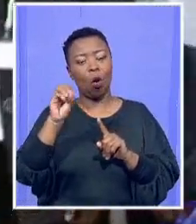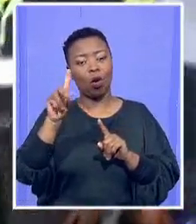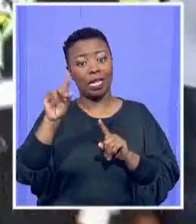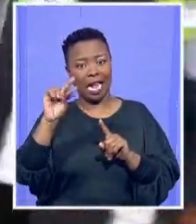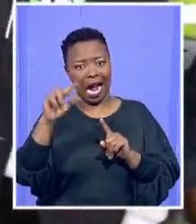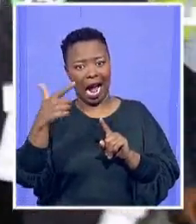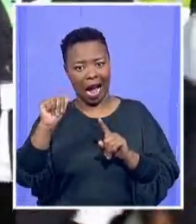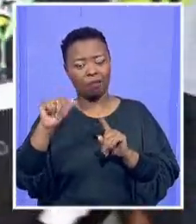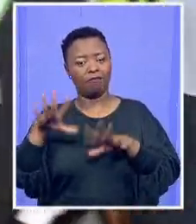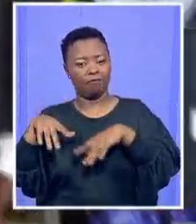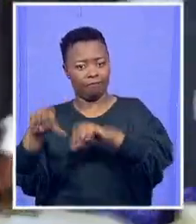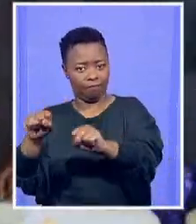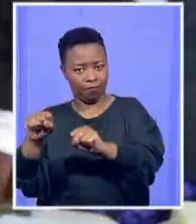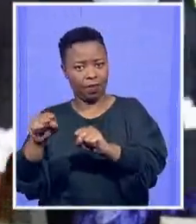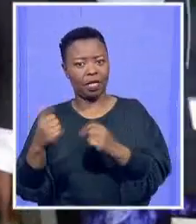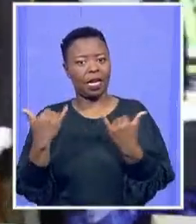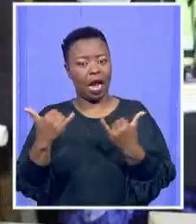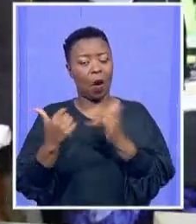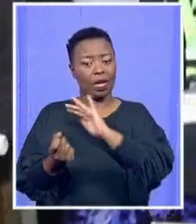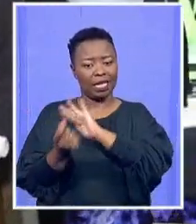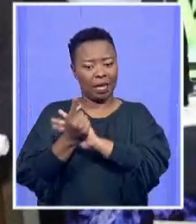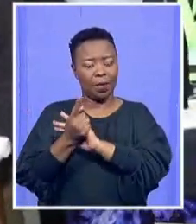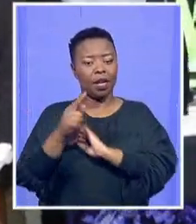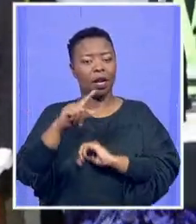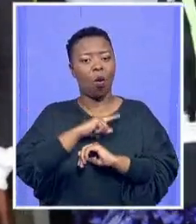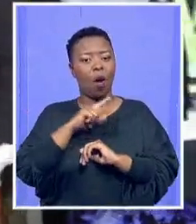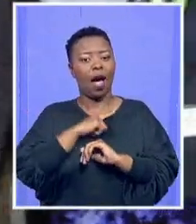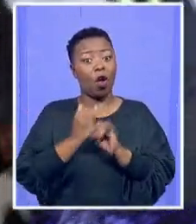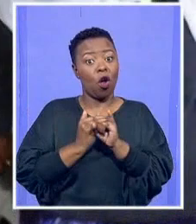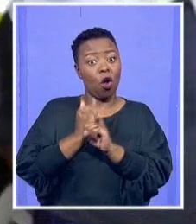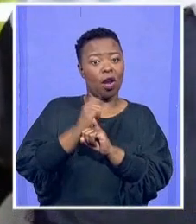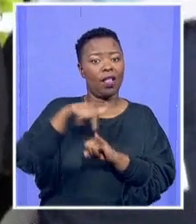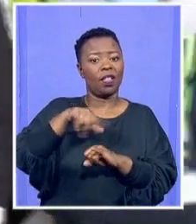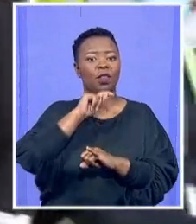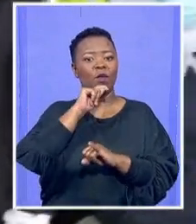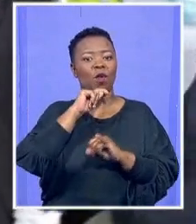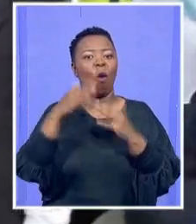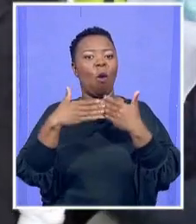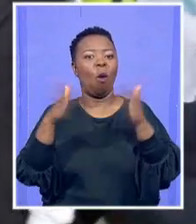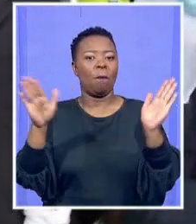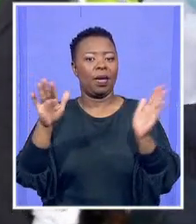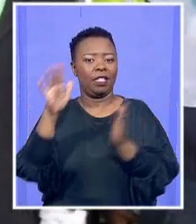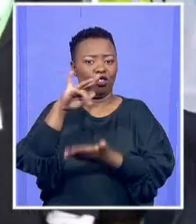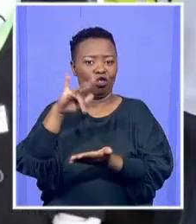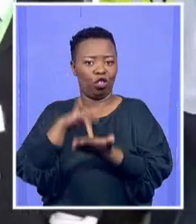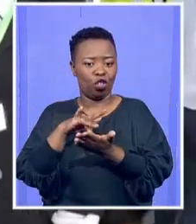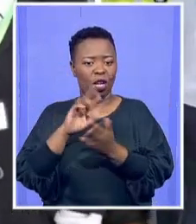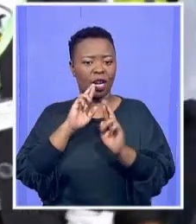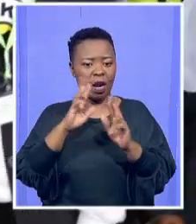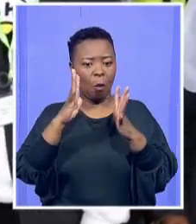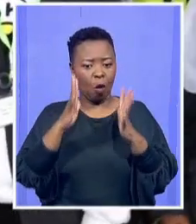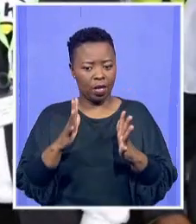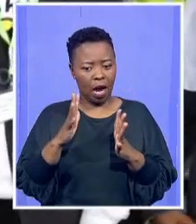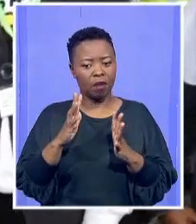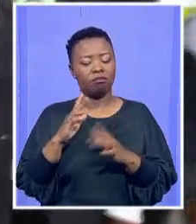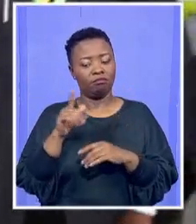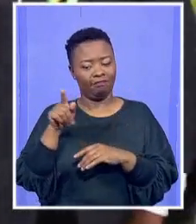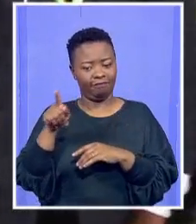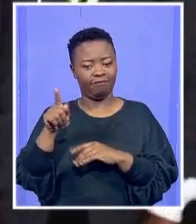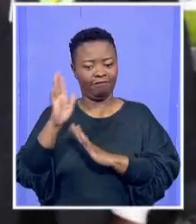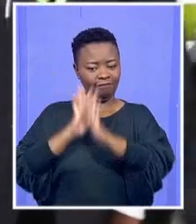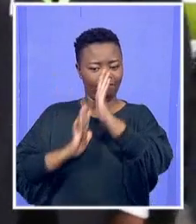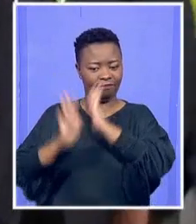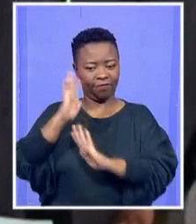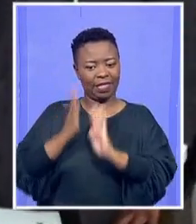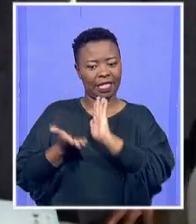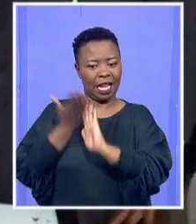all happening at a time where the polls had opened earlier this morning when we spoke to our reporter, Sarah Kimani, who was bringing us that update a